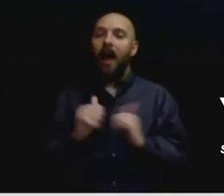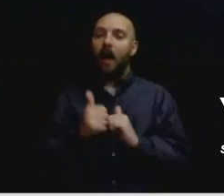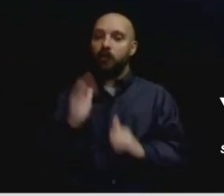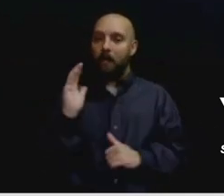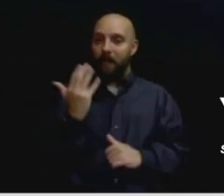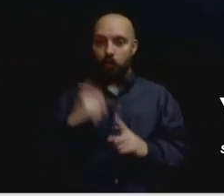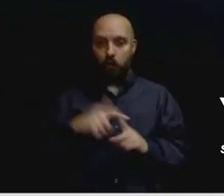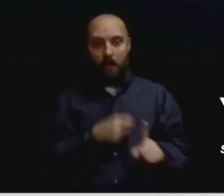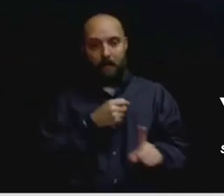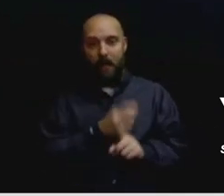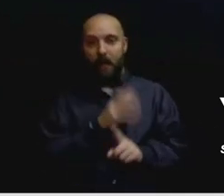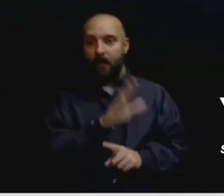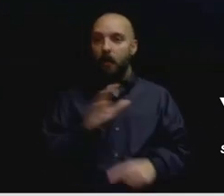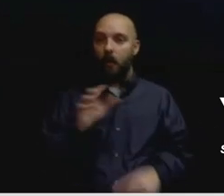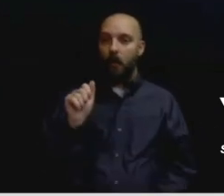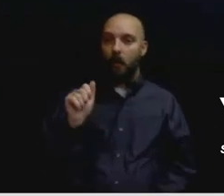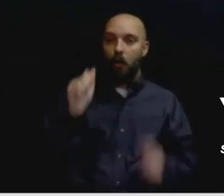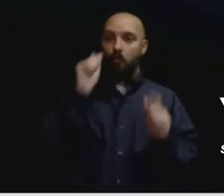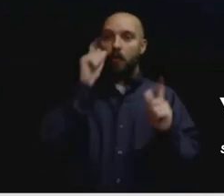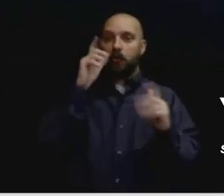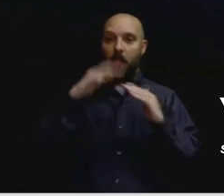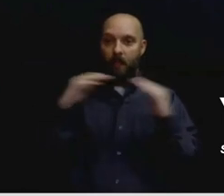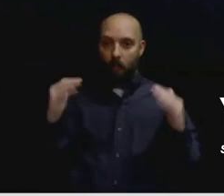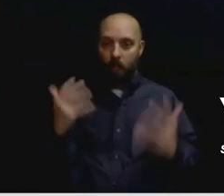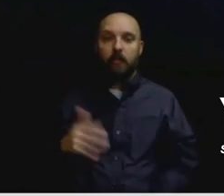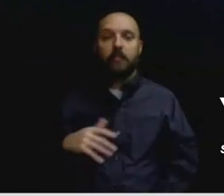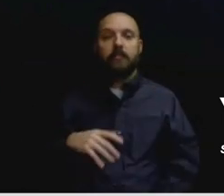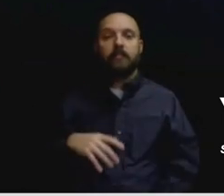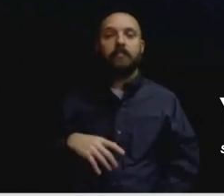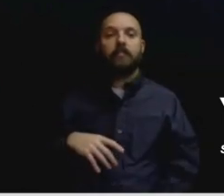their arousal level? Experiment with